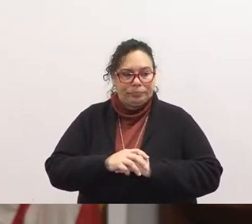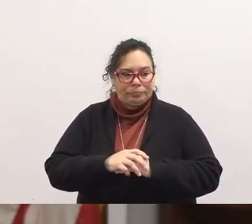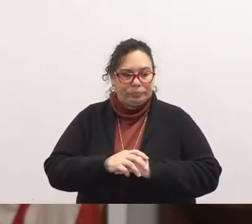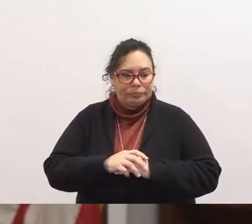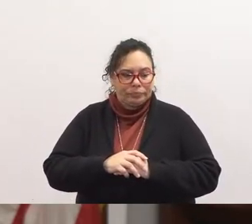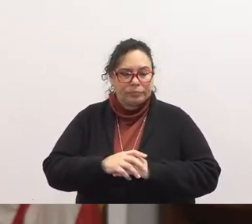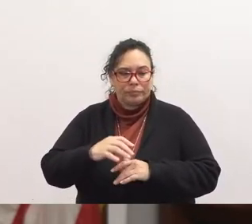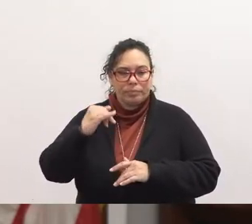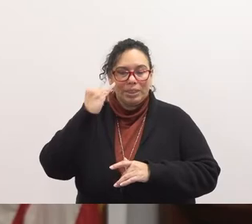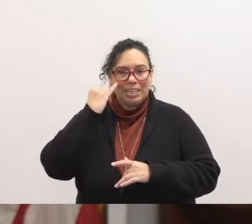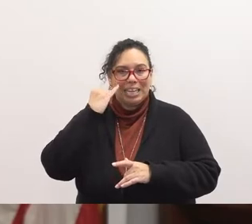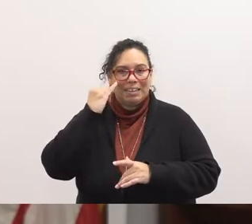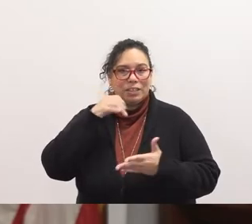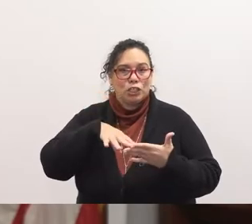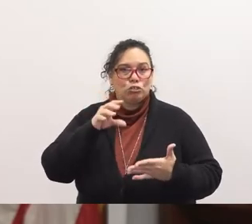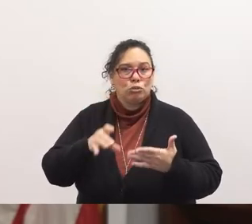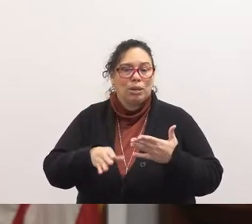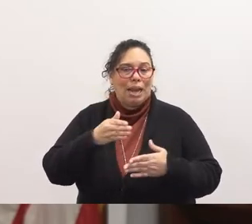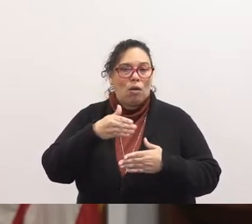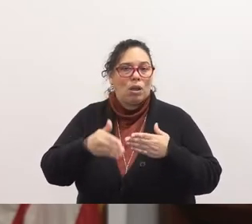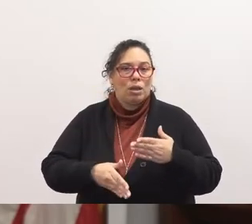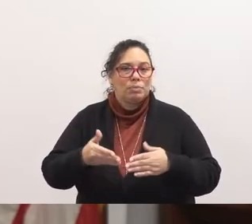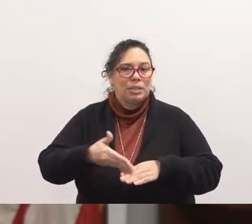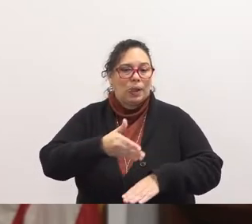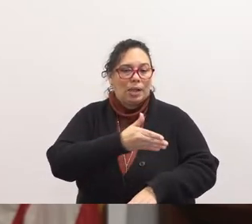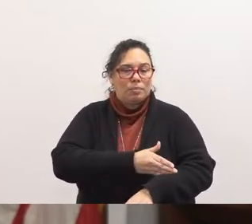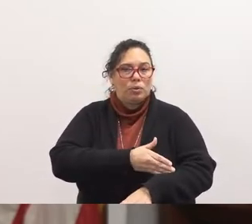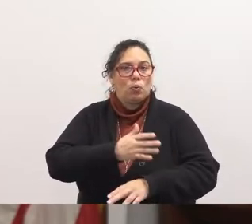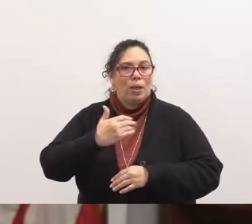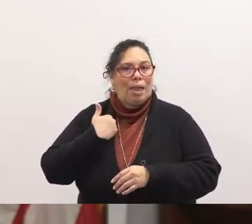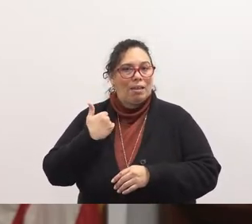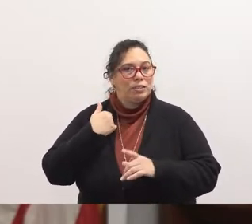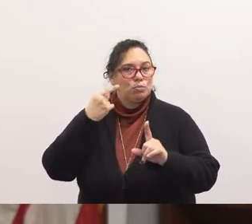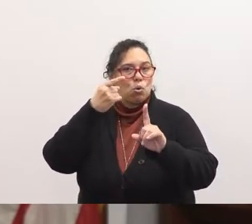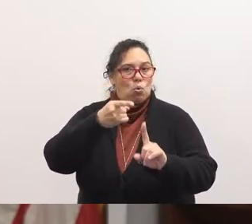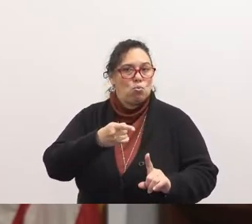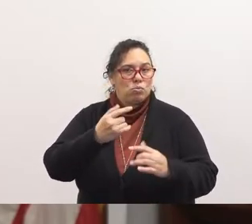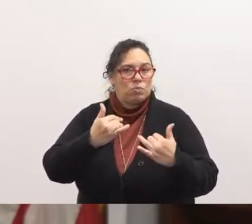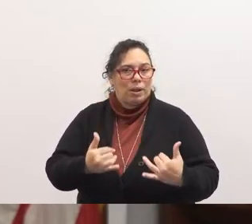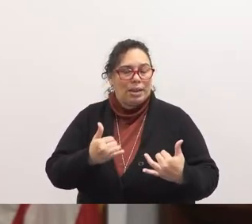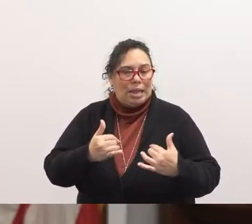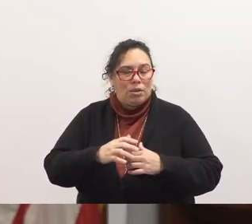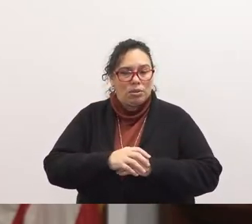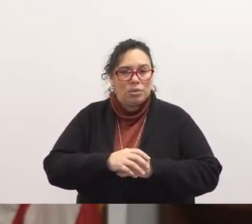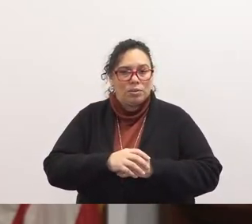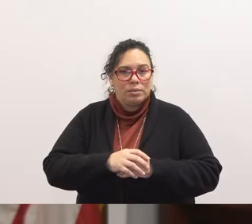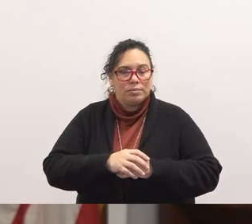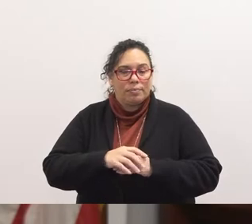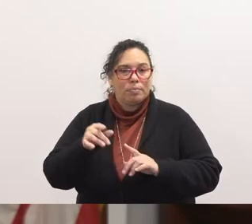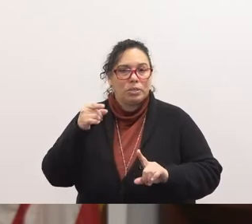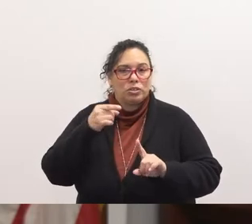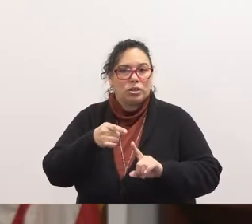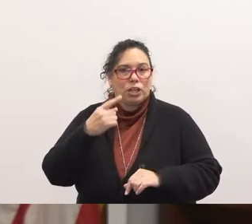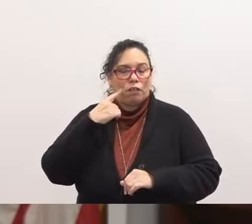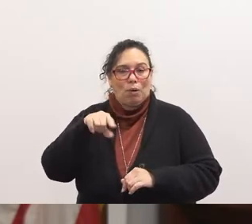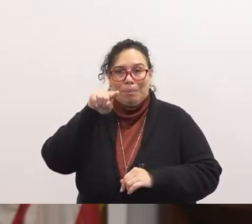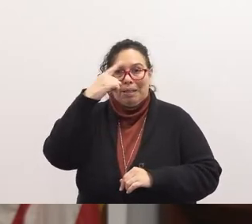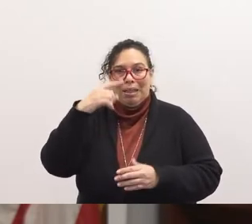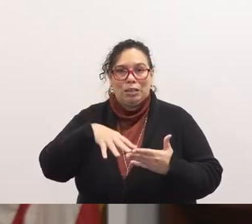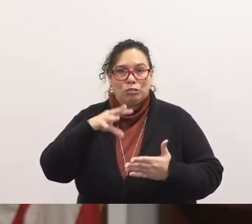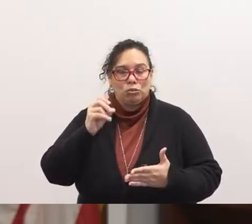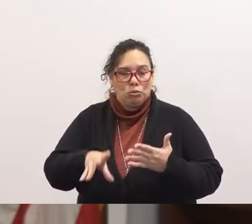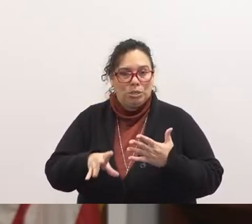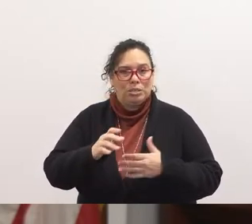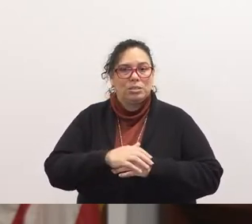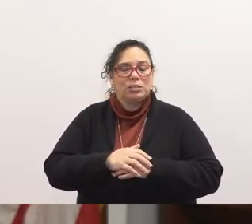and when our student outcomes improve. And we have some goals right now, particularly for our black students and